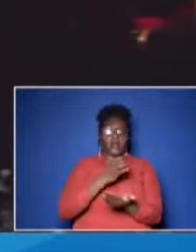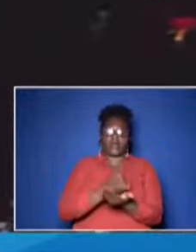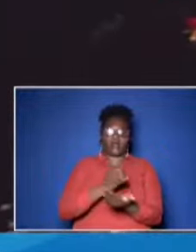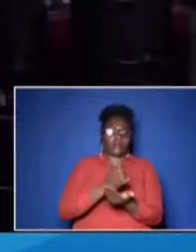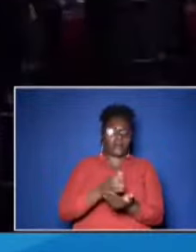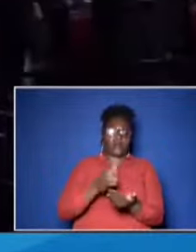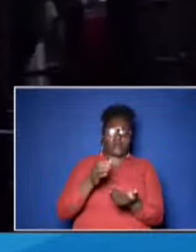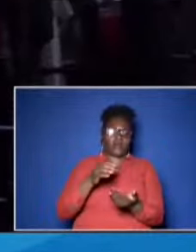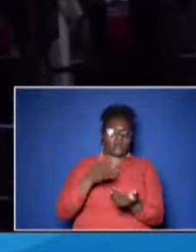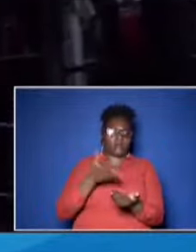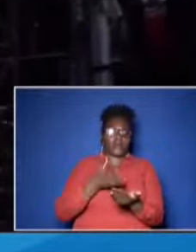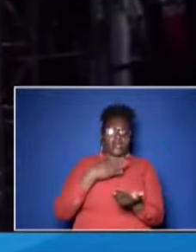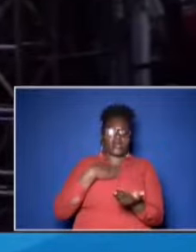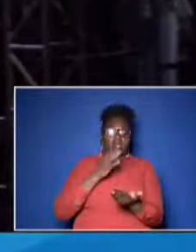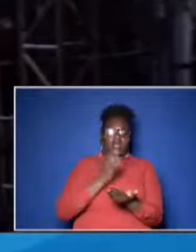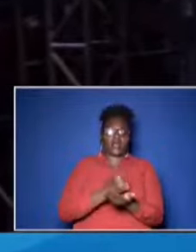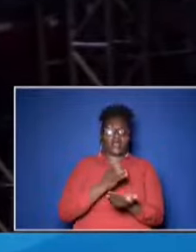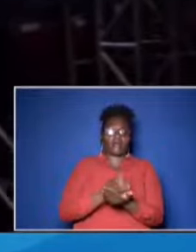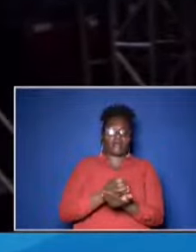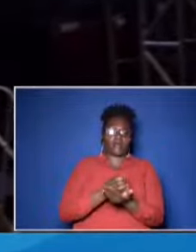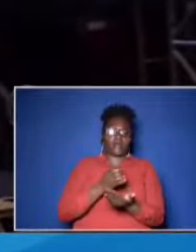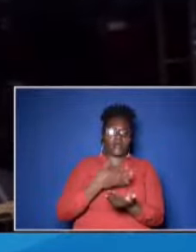cup here's